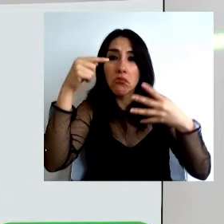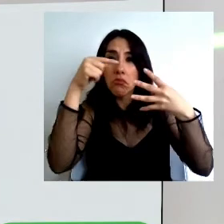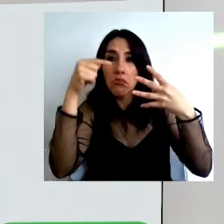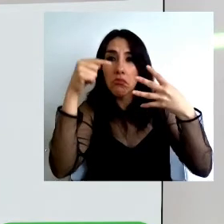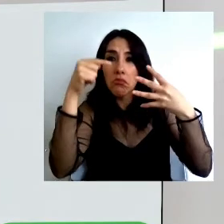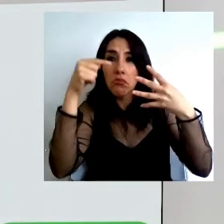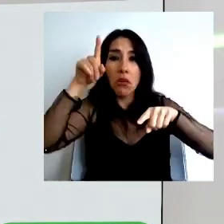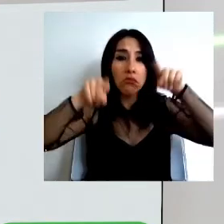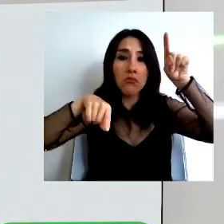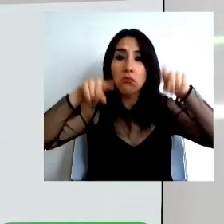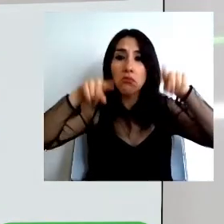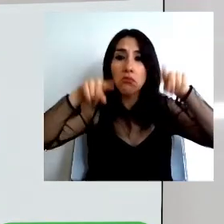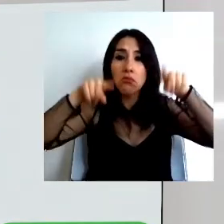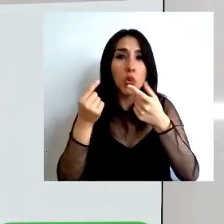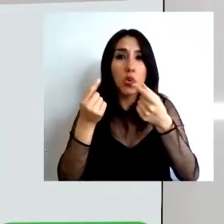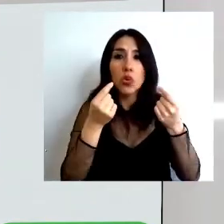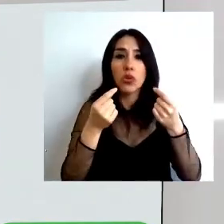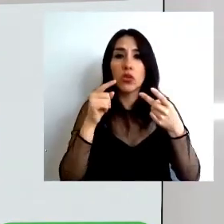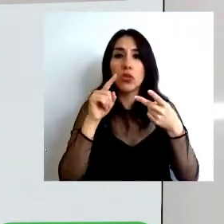partners benefit from?